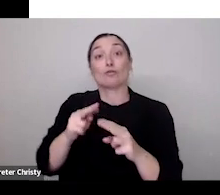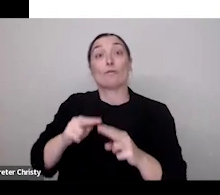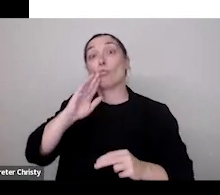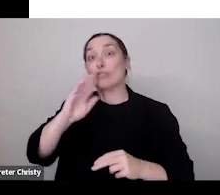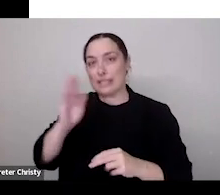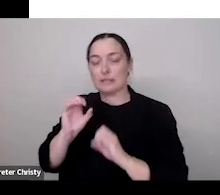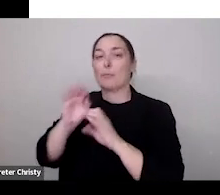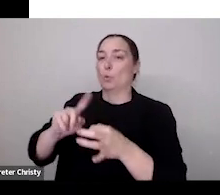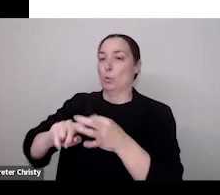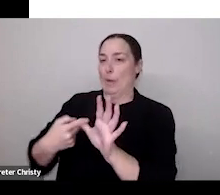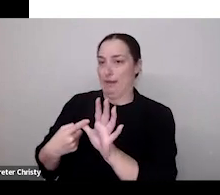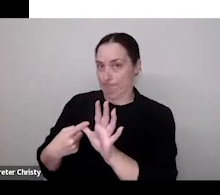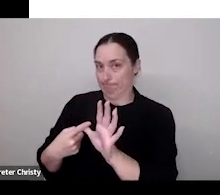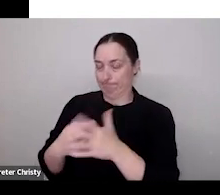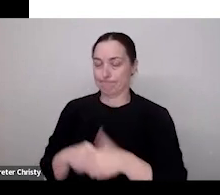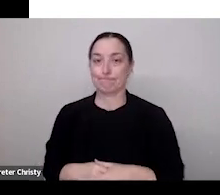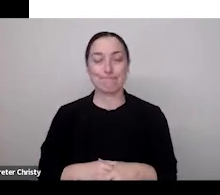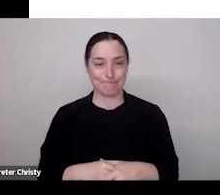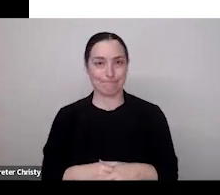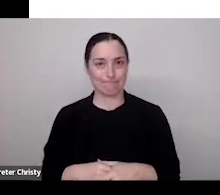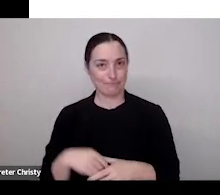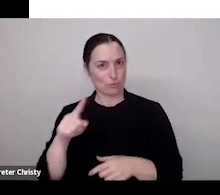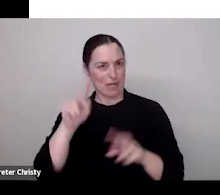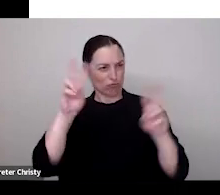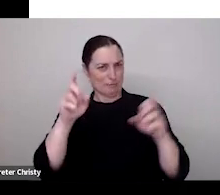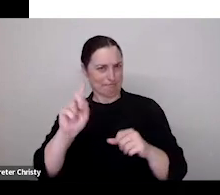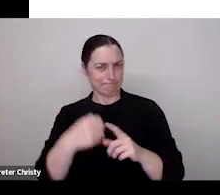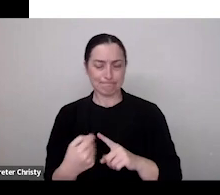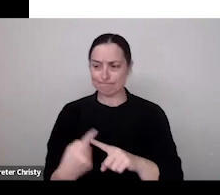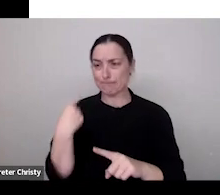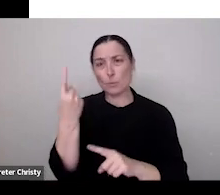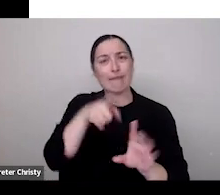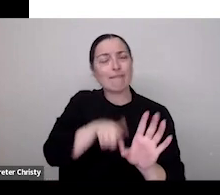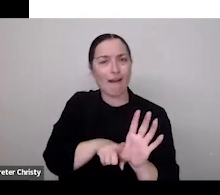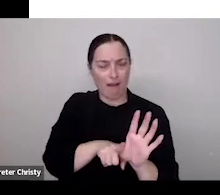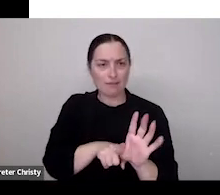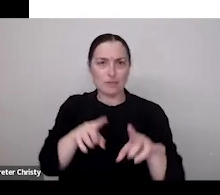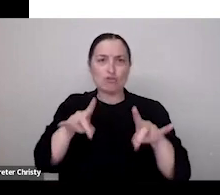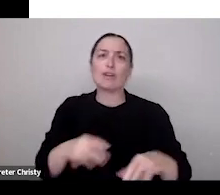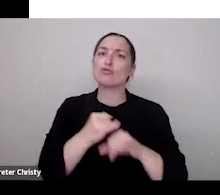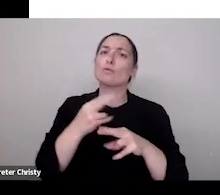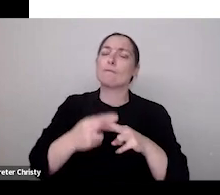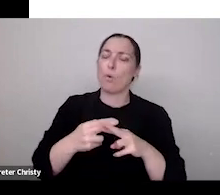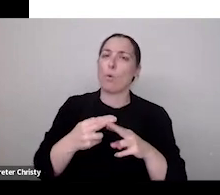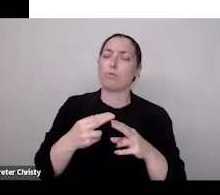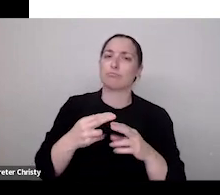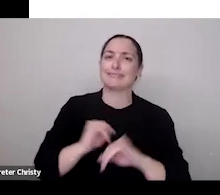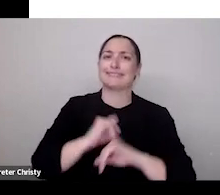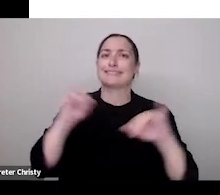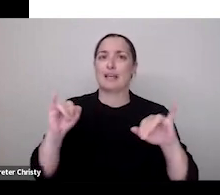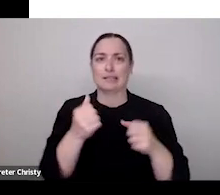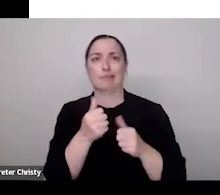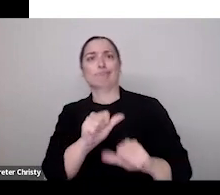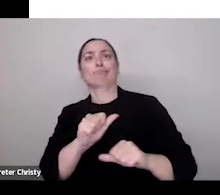So to today's topic. Over the last year, the Australian Institute for Disaster Resilience has been working in